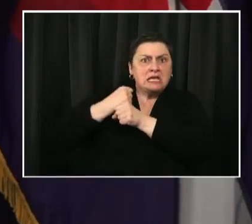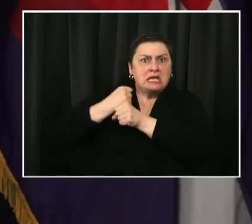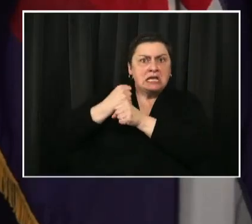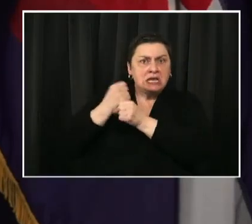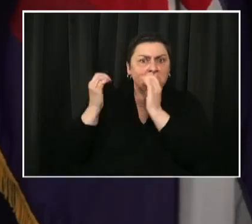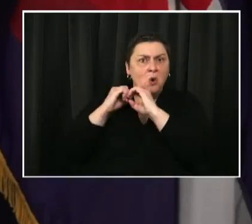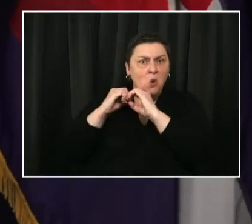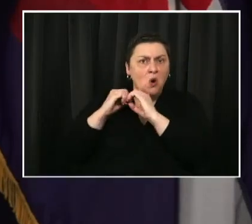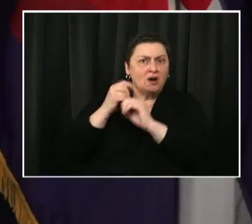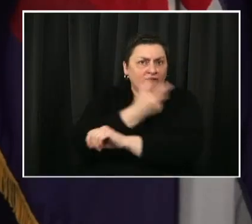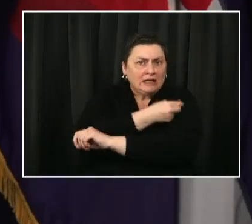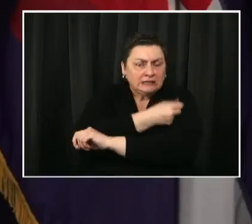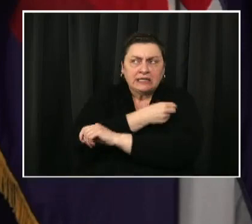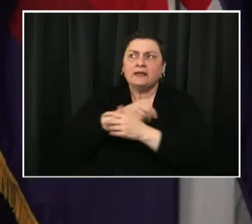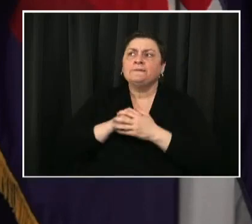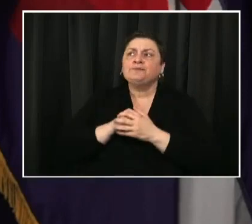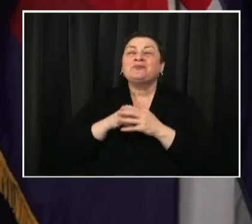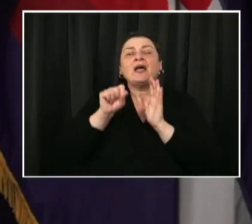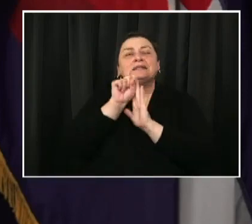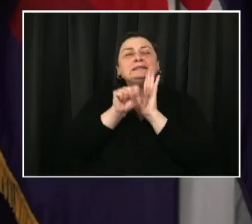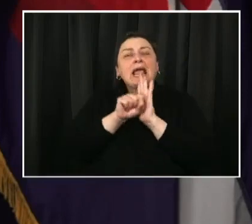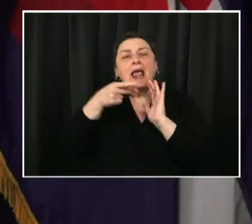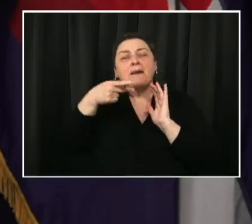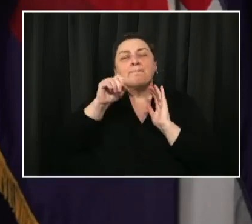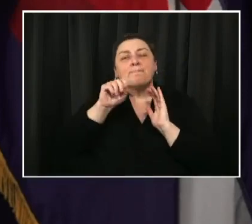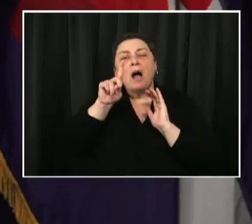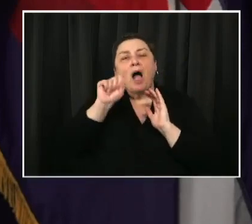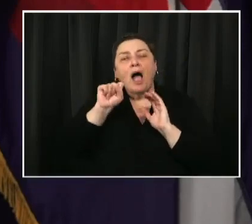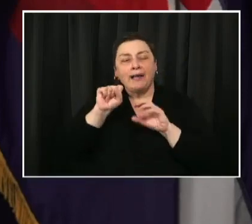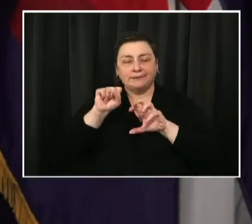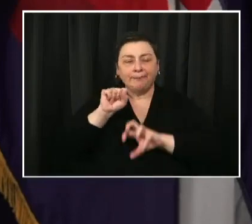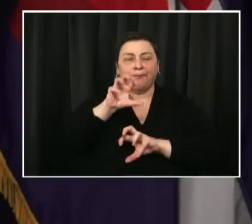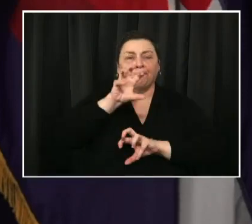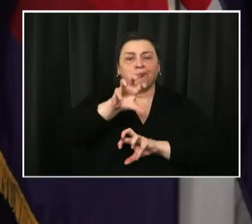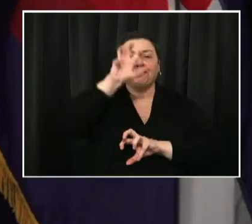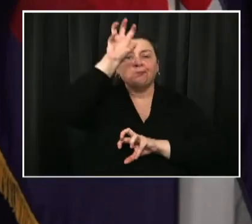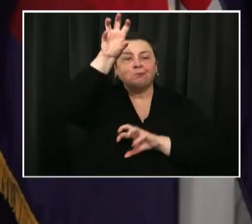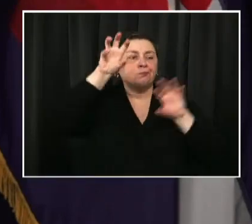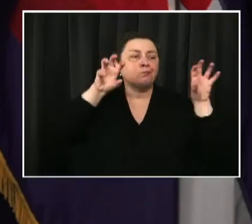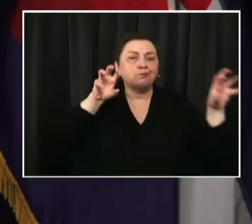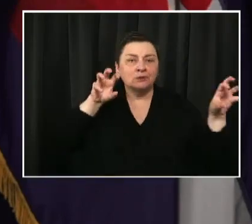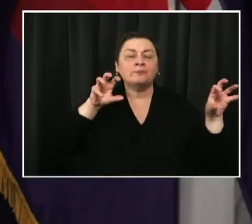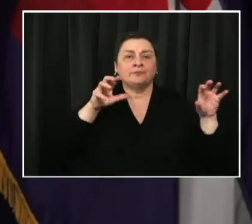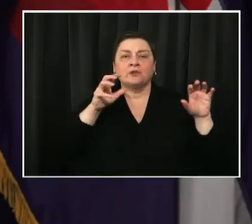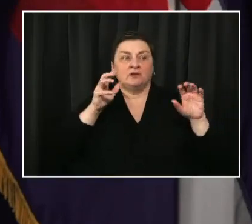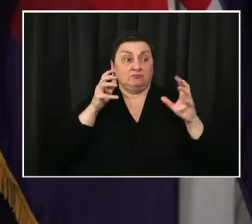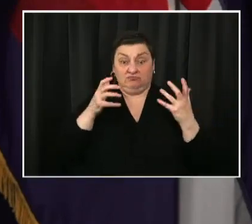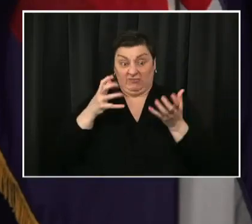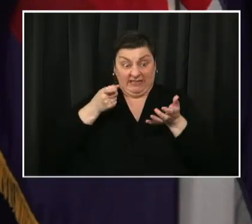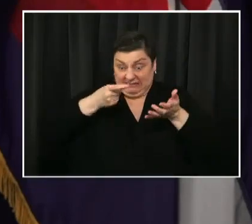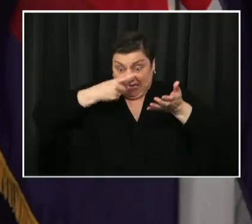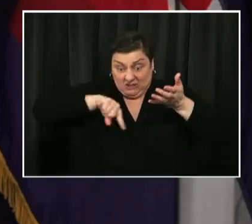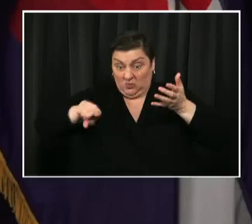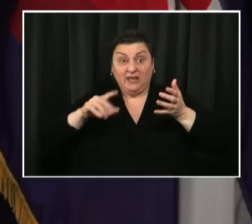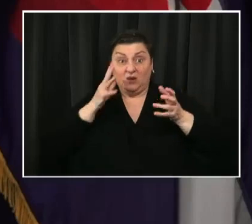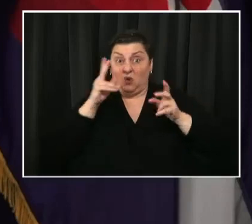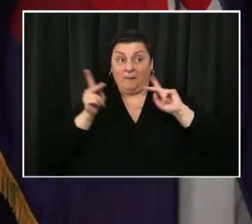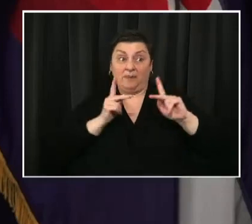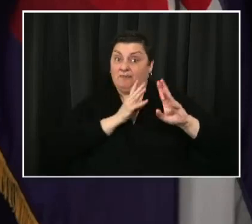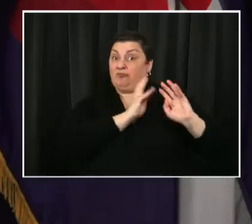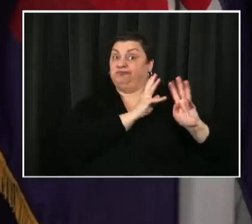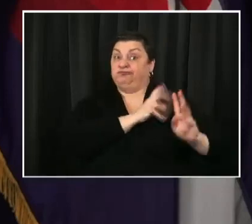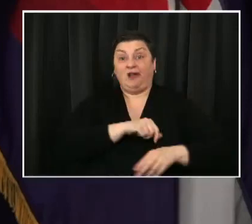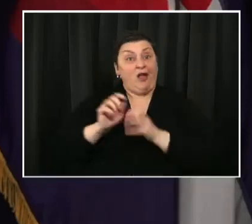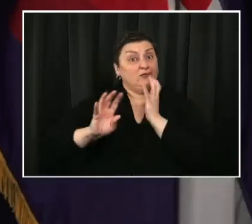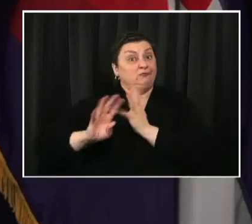pods, the state pods are ready sooner, meaning we're going to be running people through in the next week. Some might come